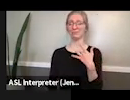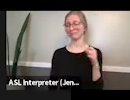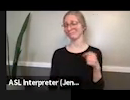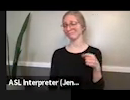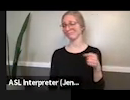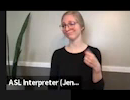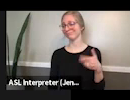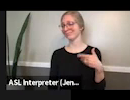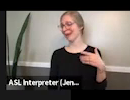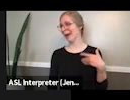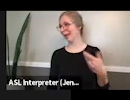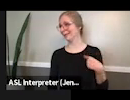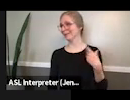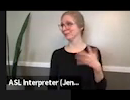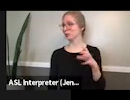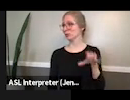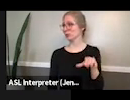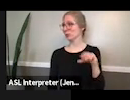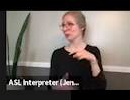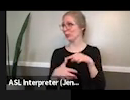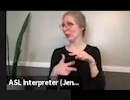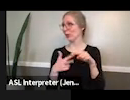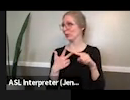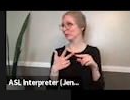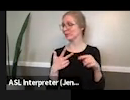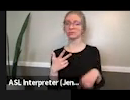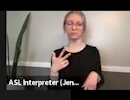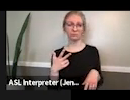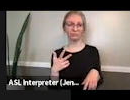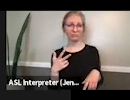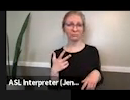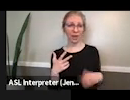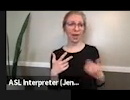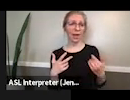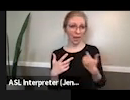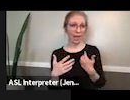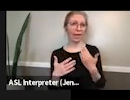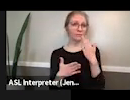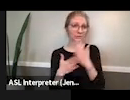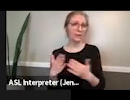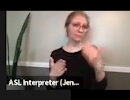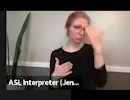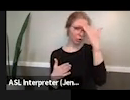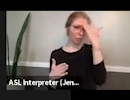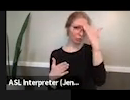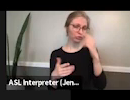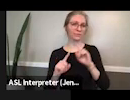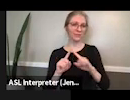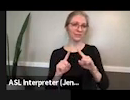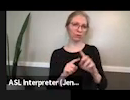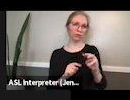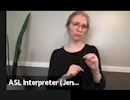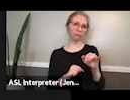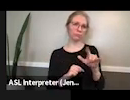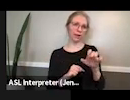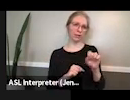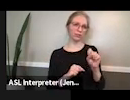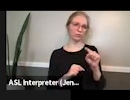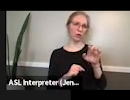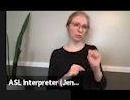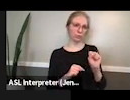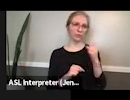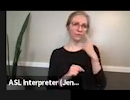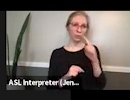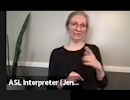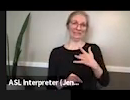Next, okay. It's important that you have some knowledge of the milestones for typical visual and auditory